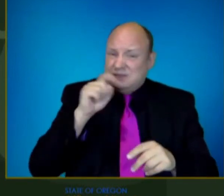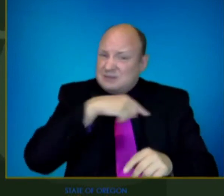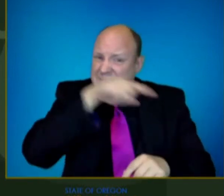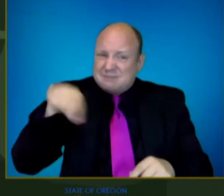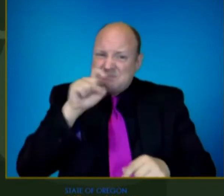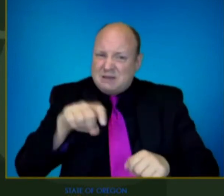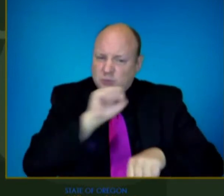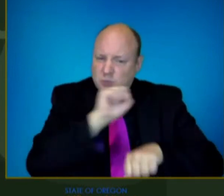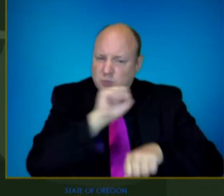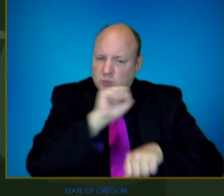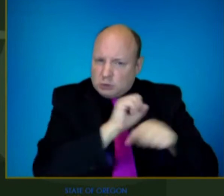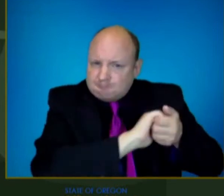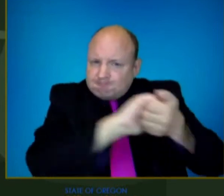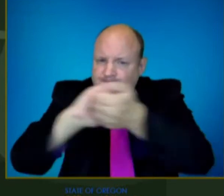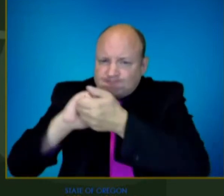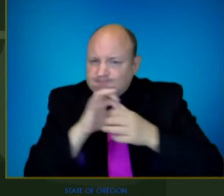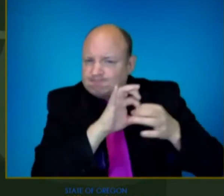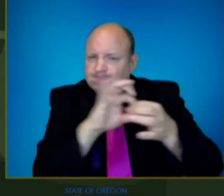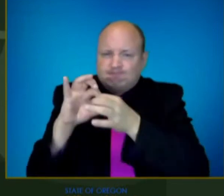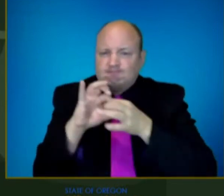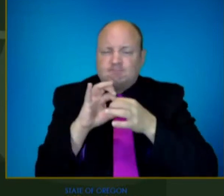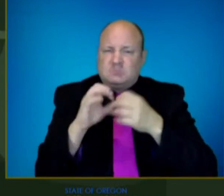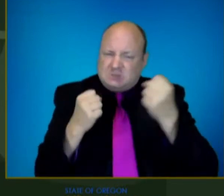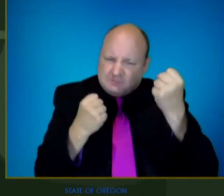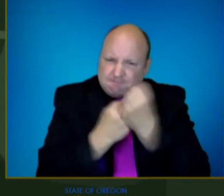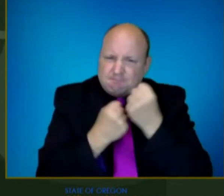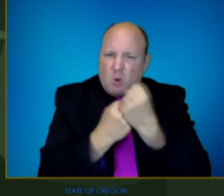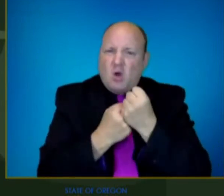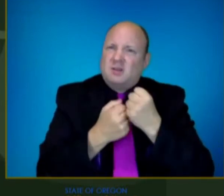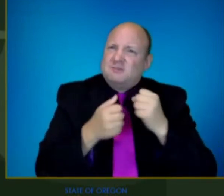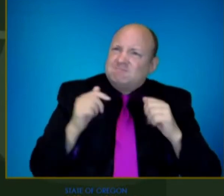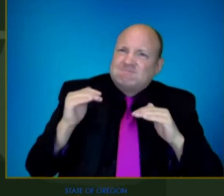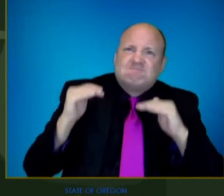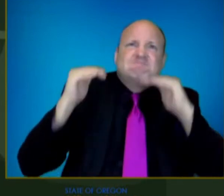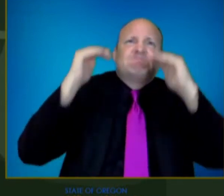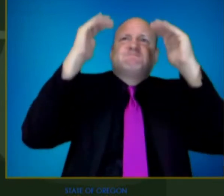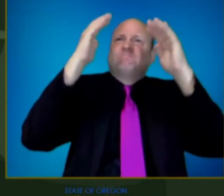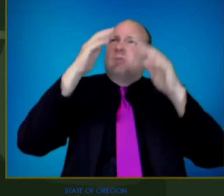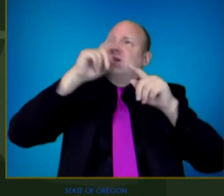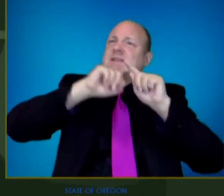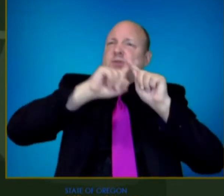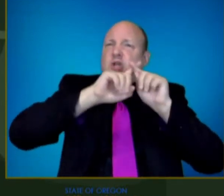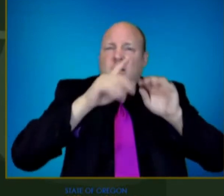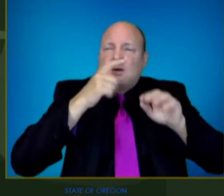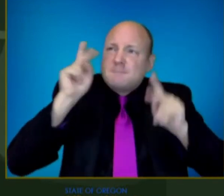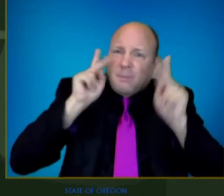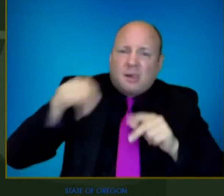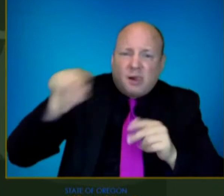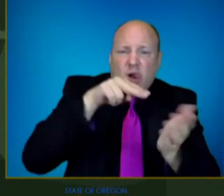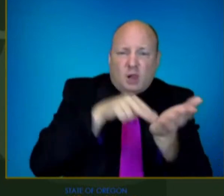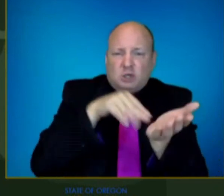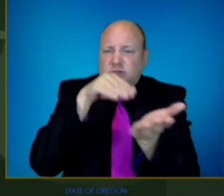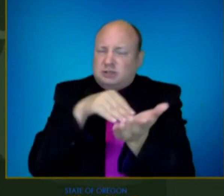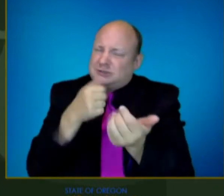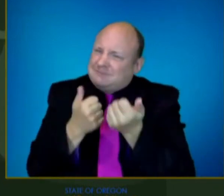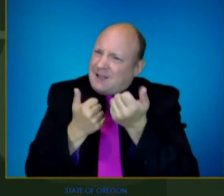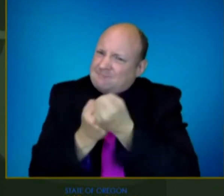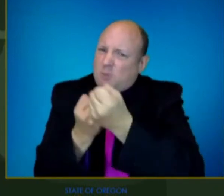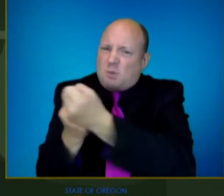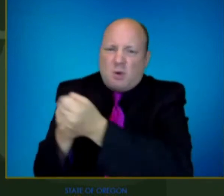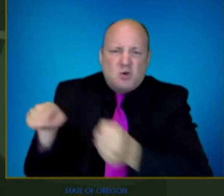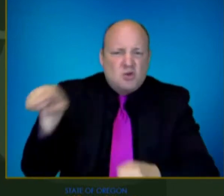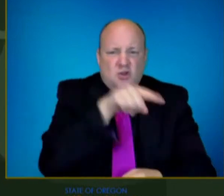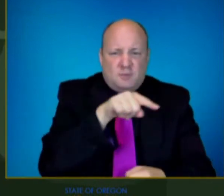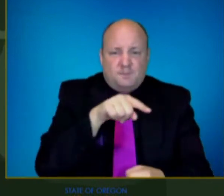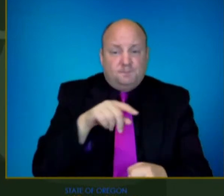frontline nurses, doctors, and other hospital staff. Here are some of the steps we're taking to help. We're mobilizing nurse crisis teams to